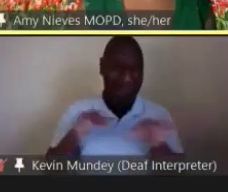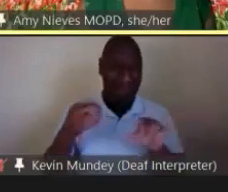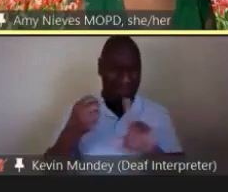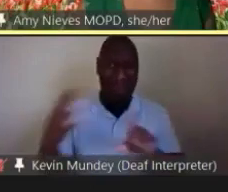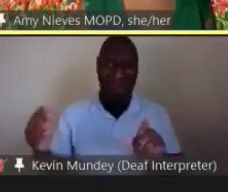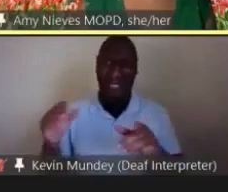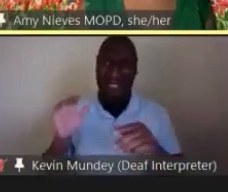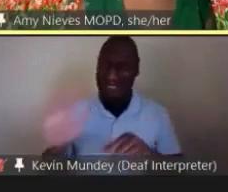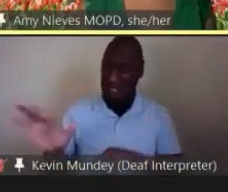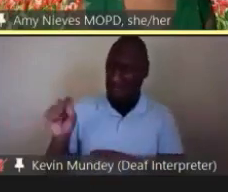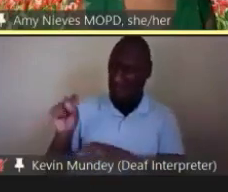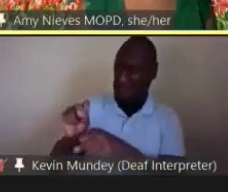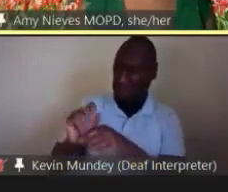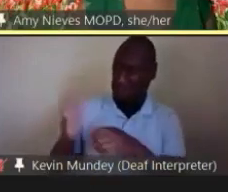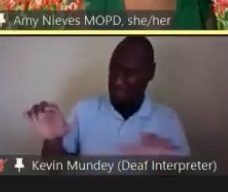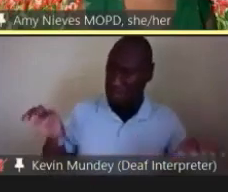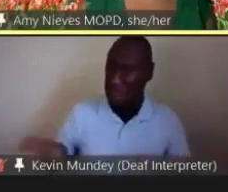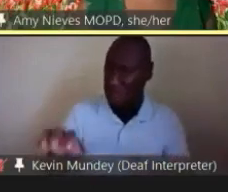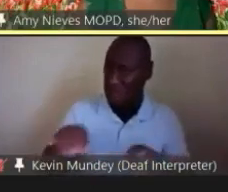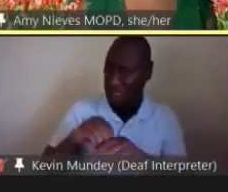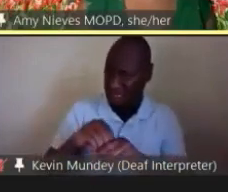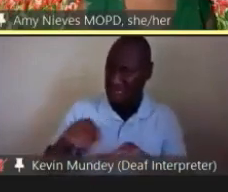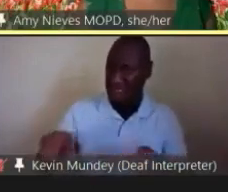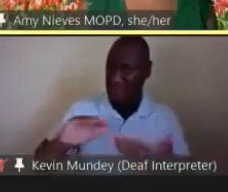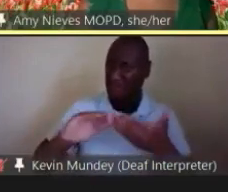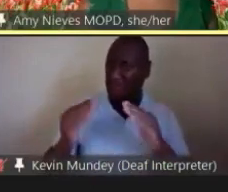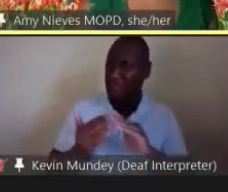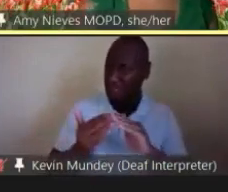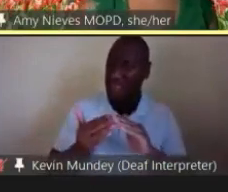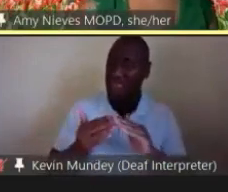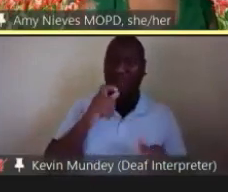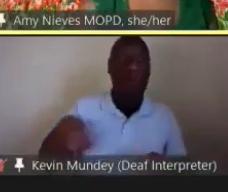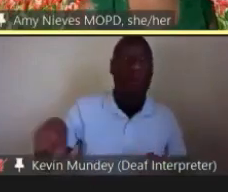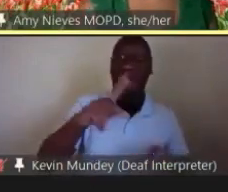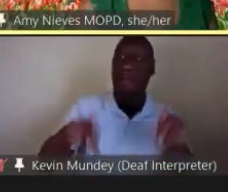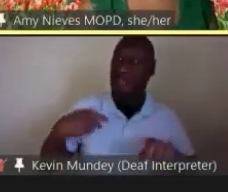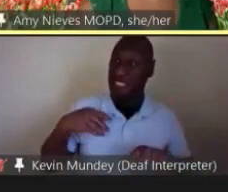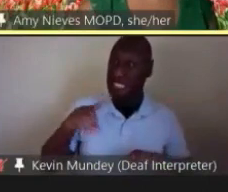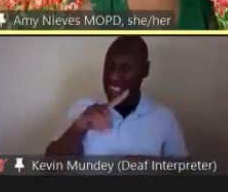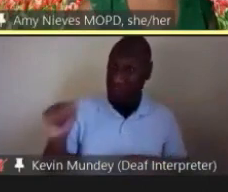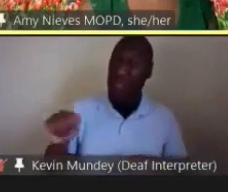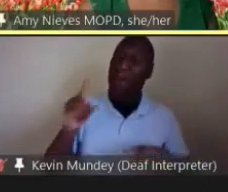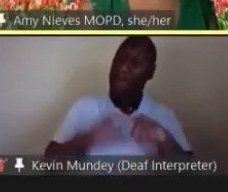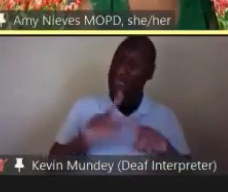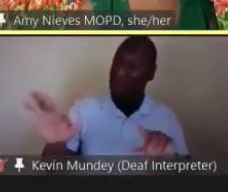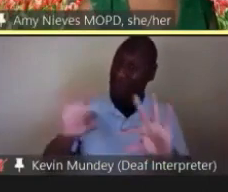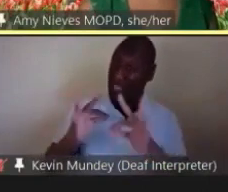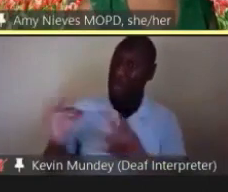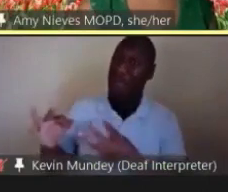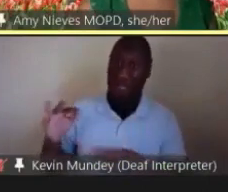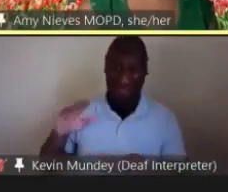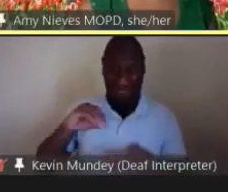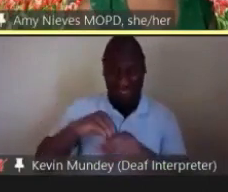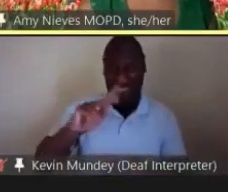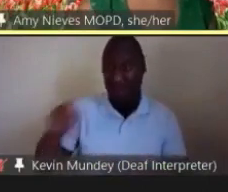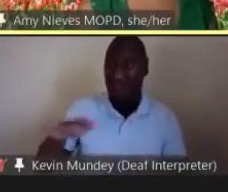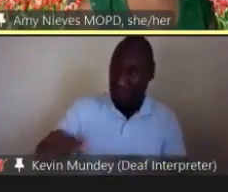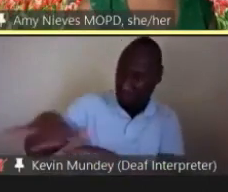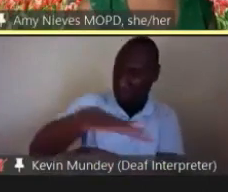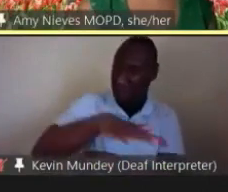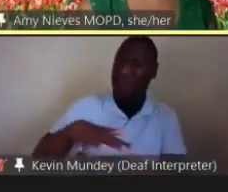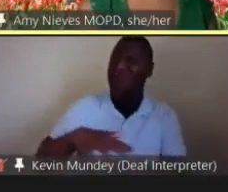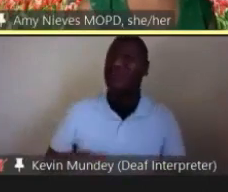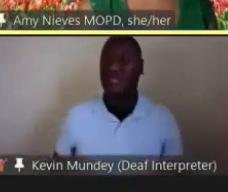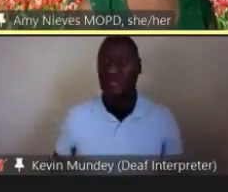ways in which they support individuals and families in the Philadelphia area. The Philadelphia Department of